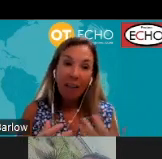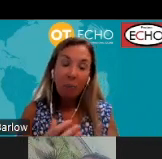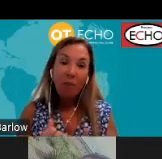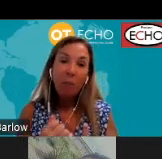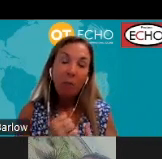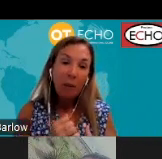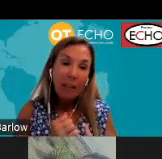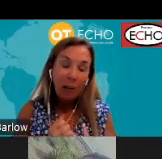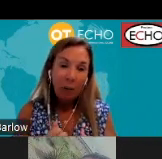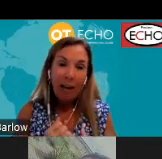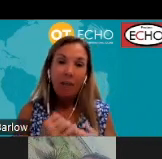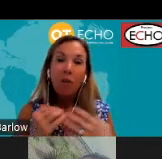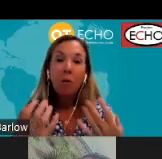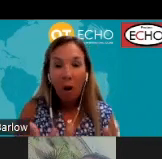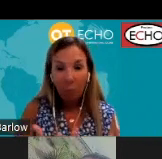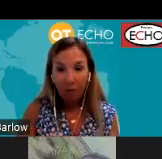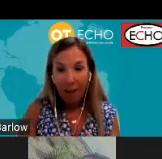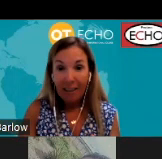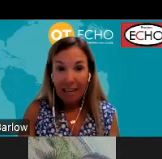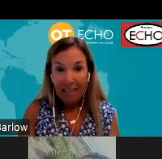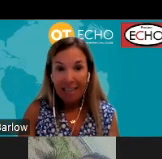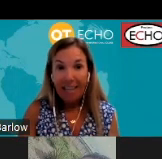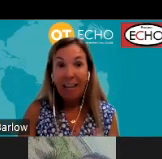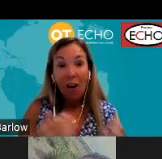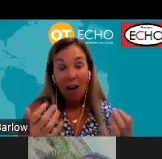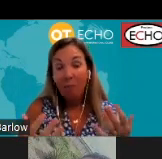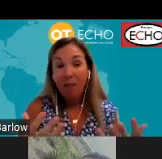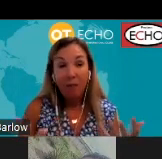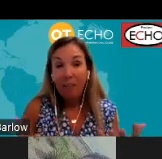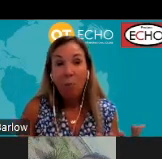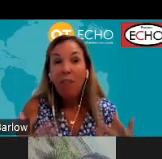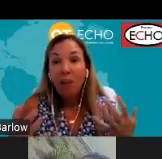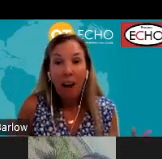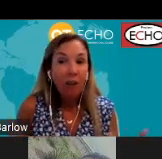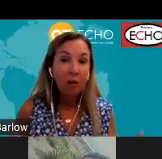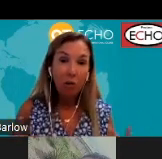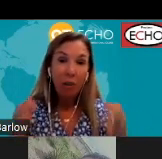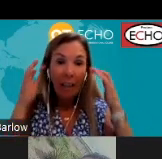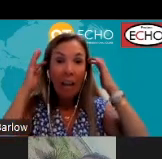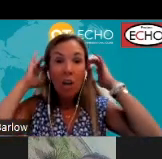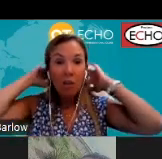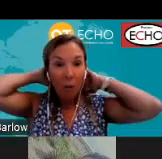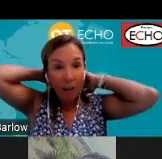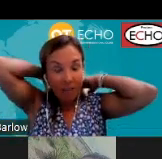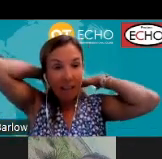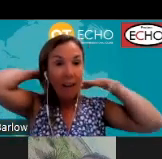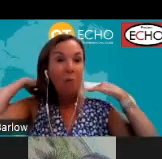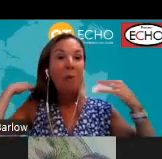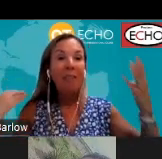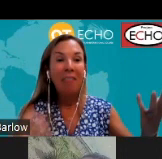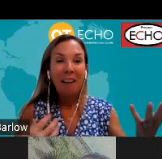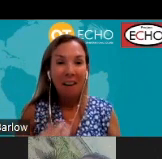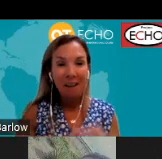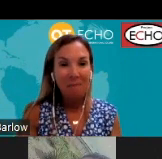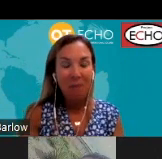for next month, it'd be really great if you all provided the case study if for someone that you're actually treating. So I'll send out